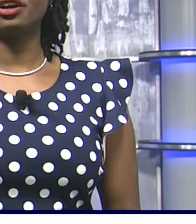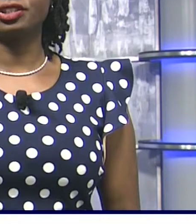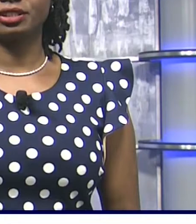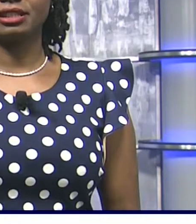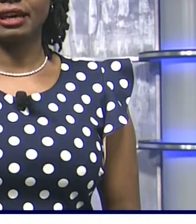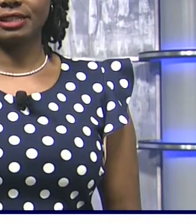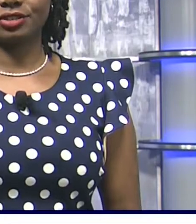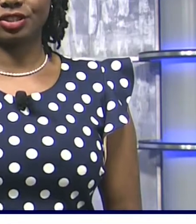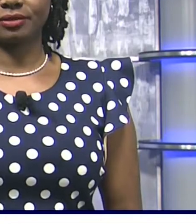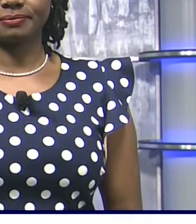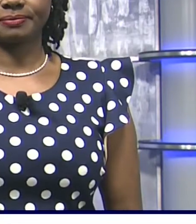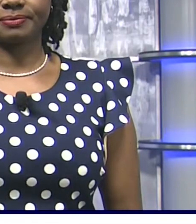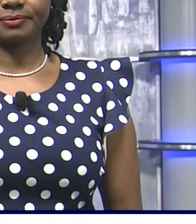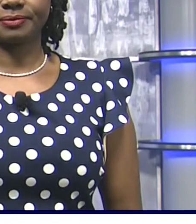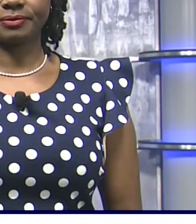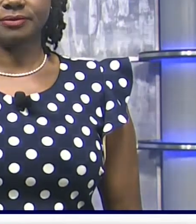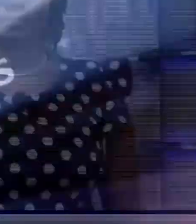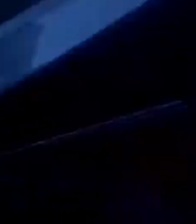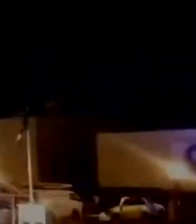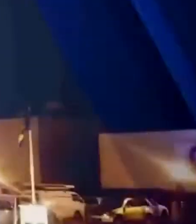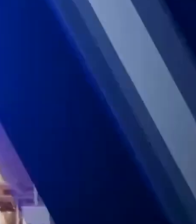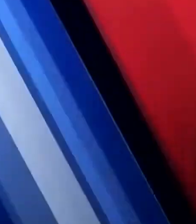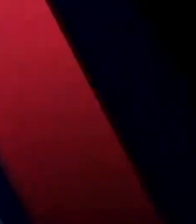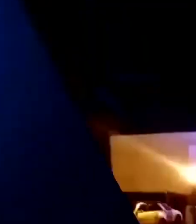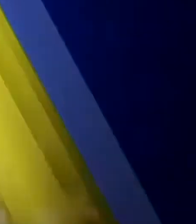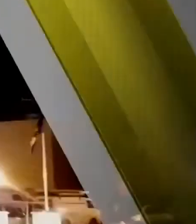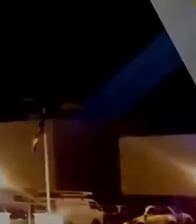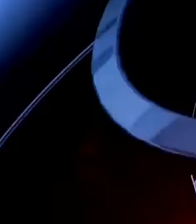needs urgent attention.